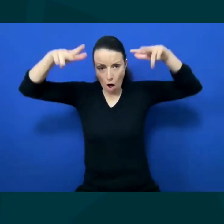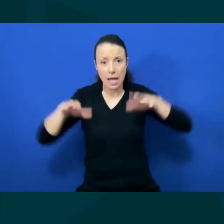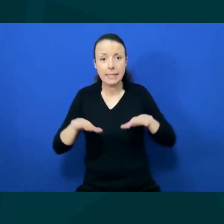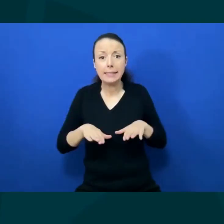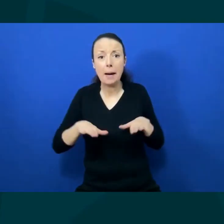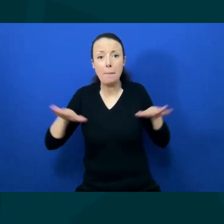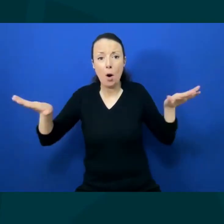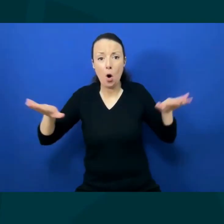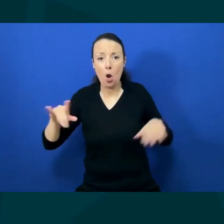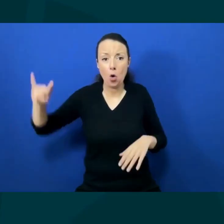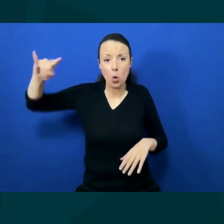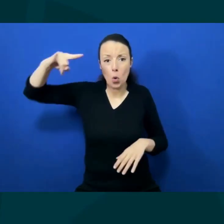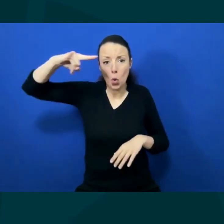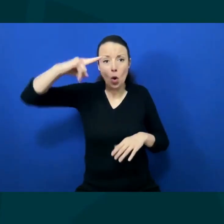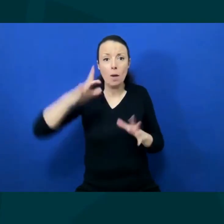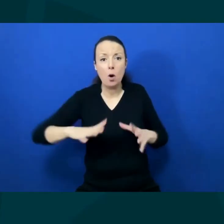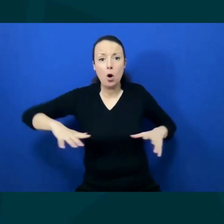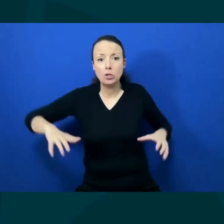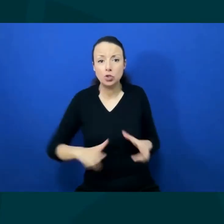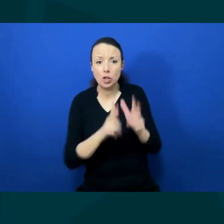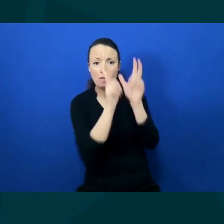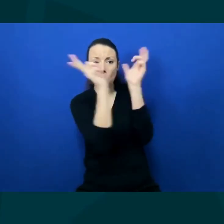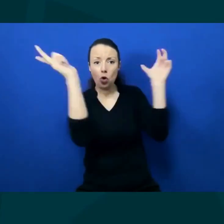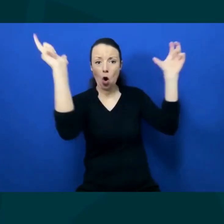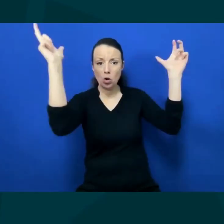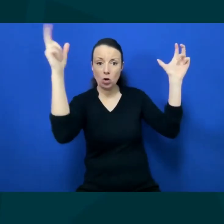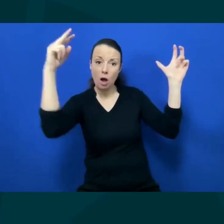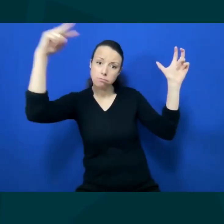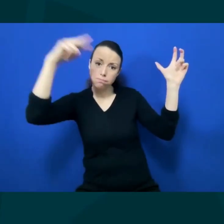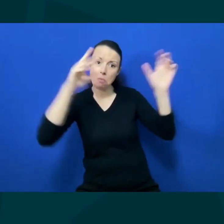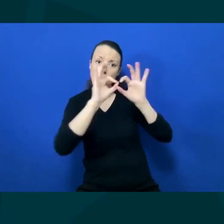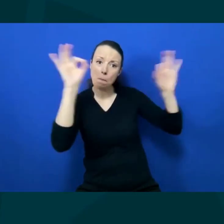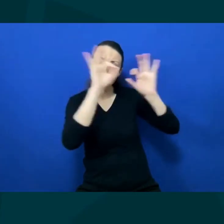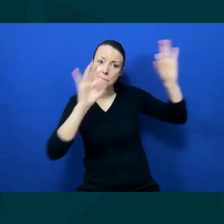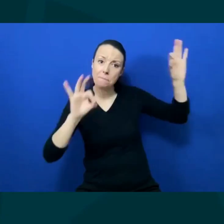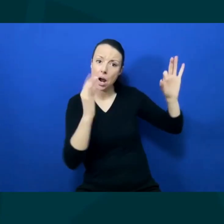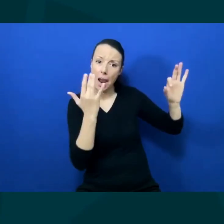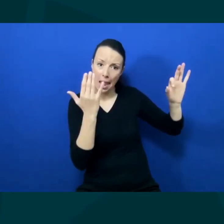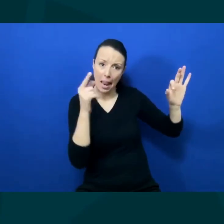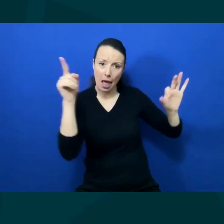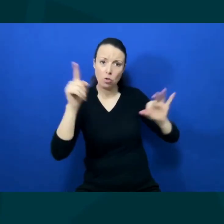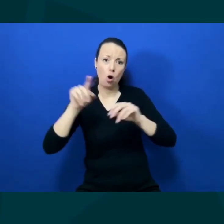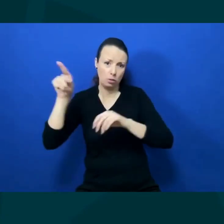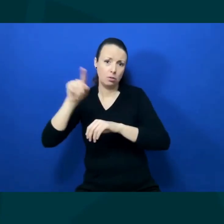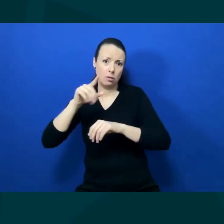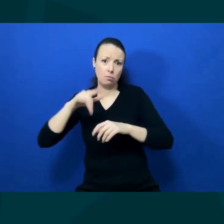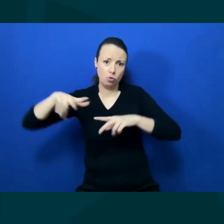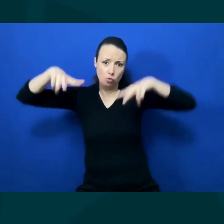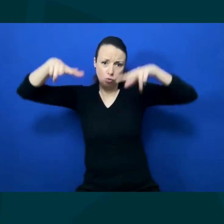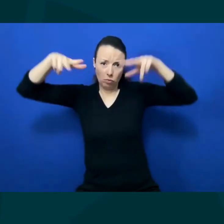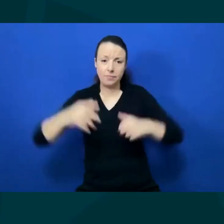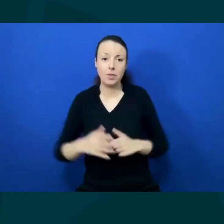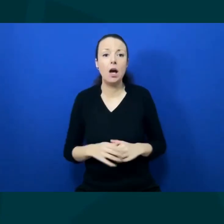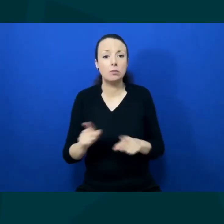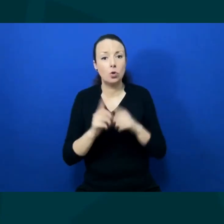which is done by analyzing the green surfaces, tree crown surfaces, using a drone or a